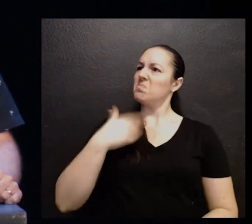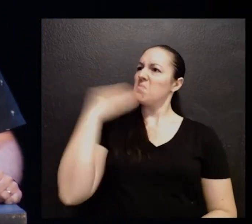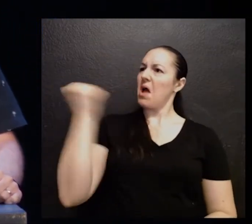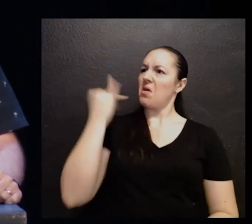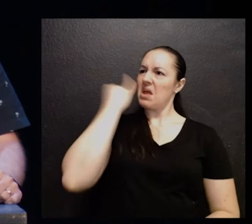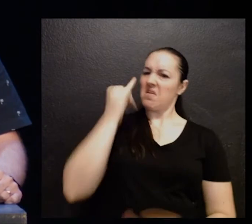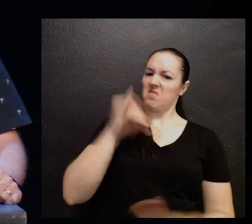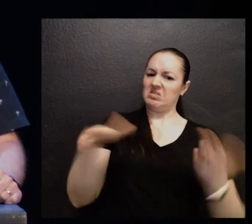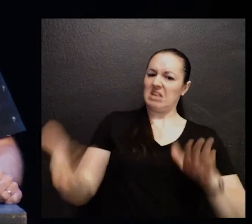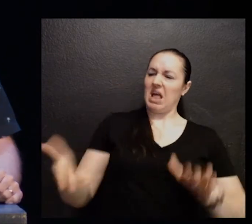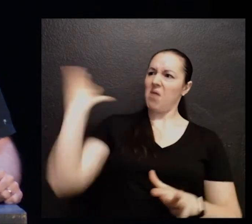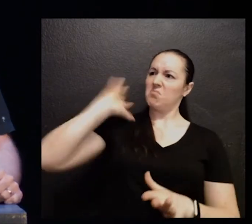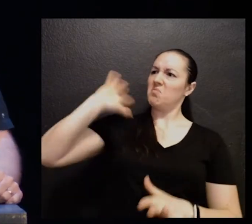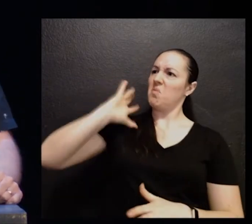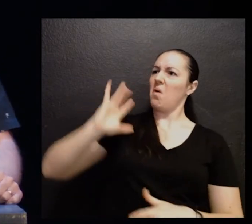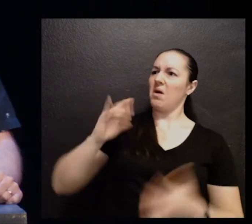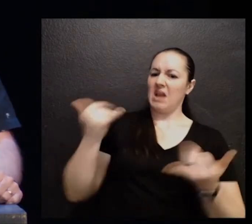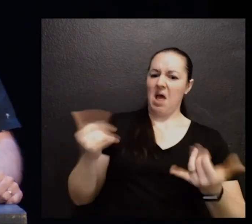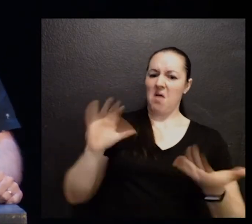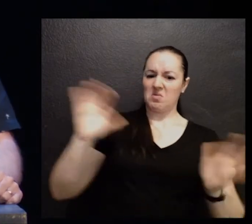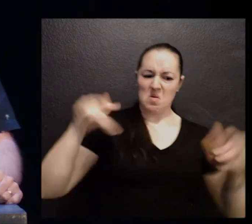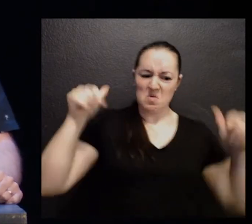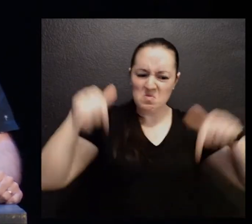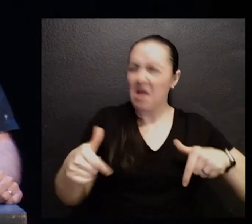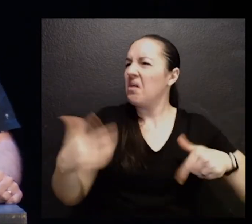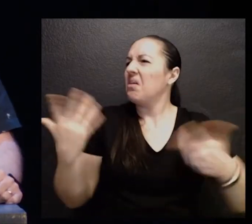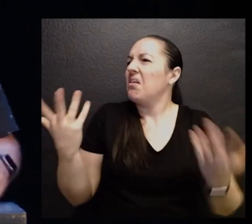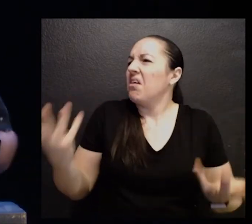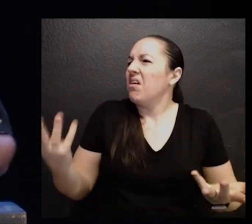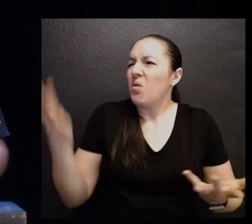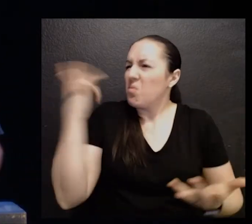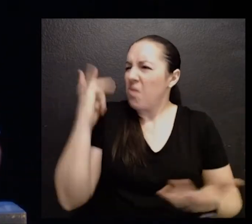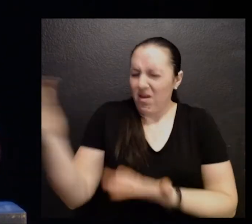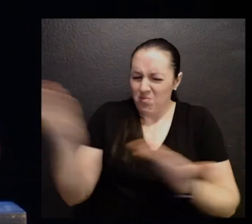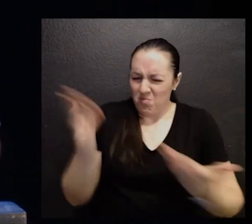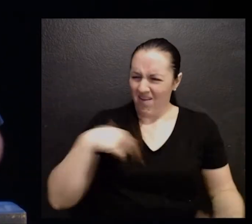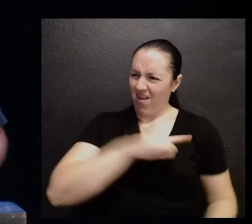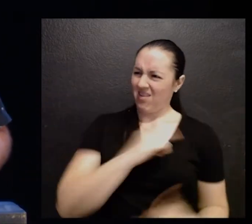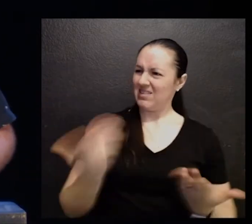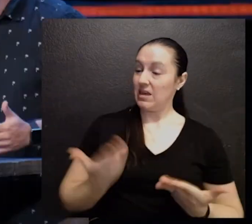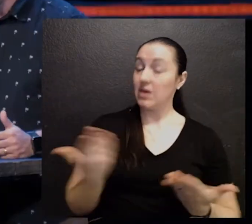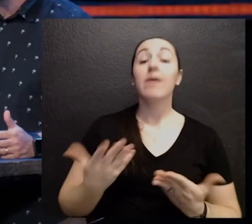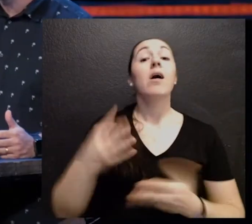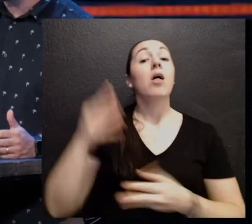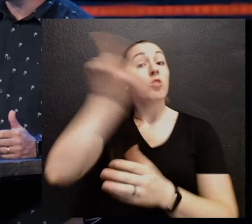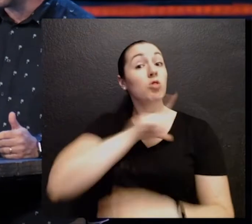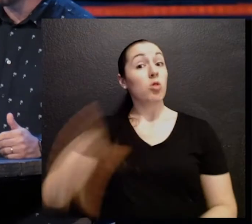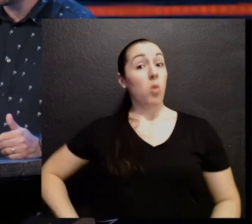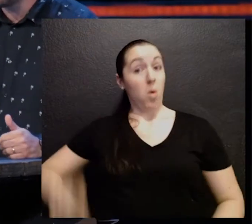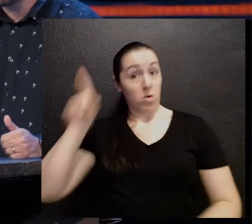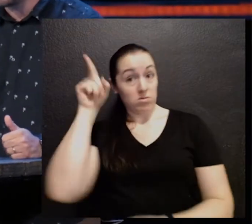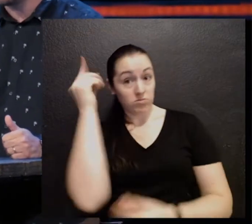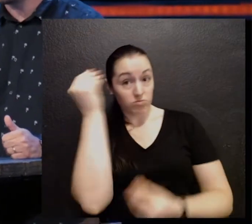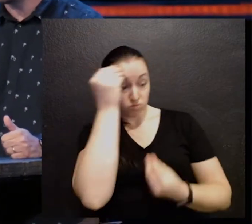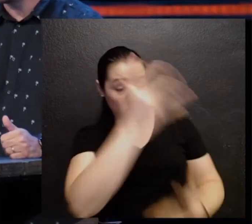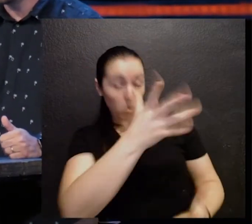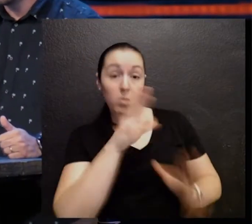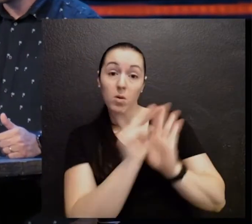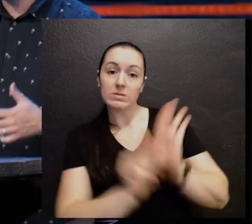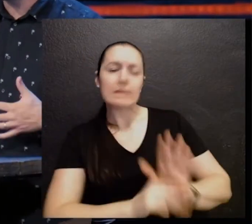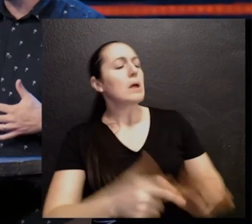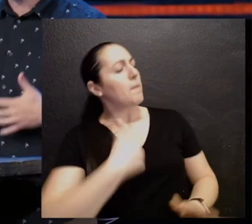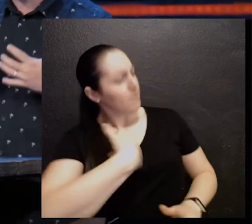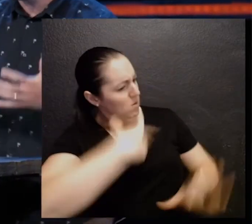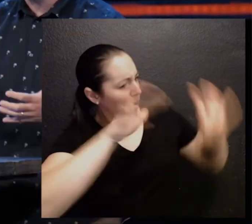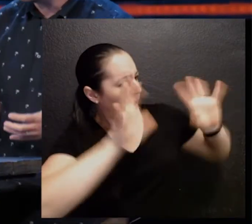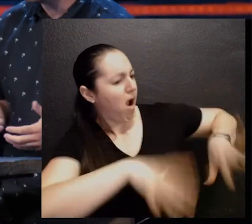uncertainty. Why did you bring us here? Then the Lord said to Moses, "I will rain down bread from heaven for you.